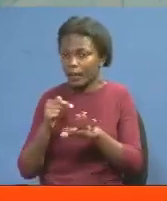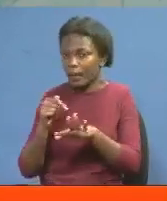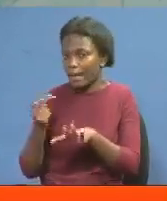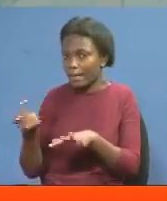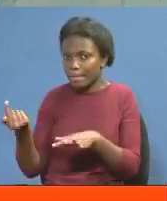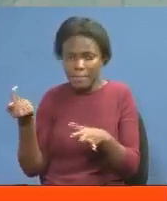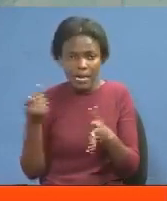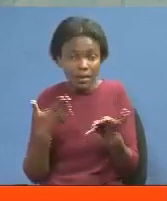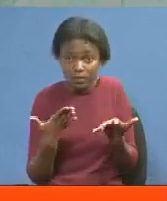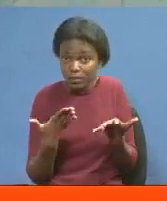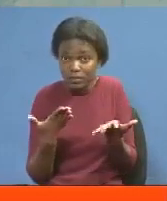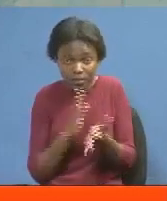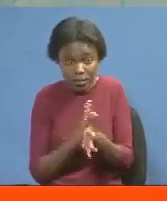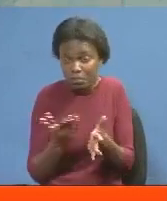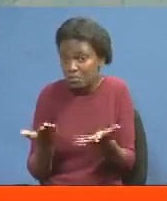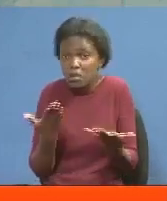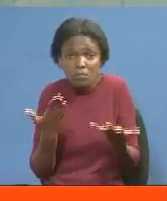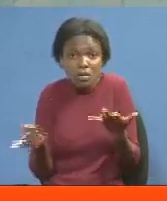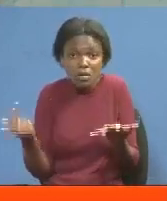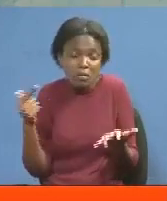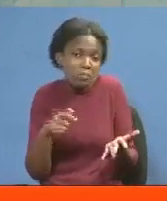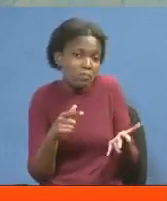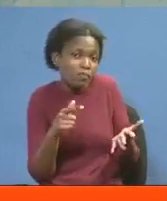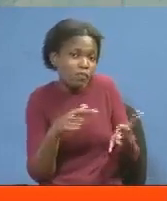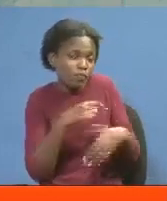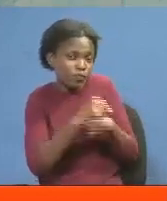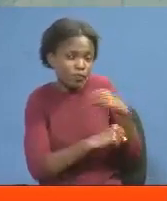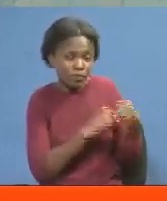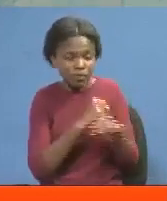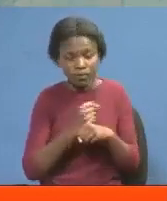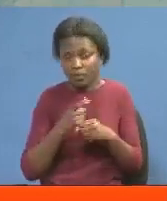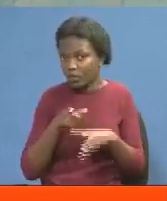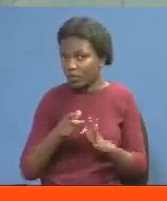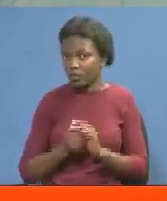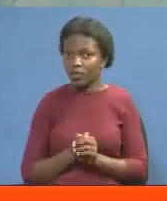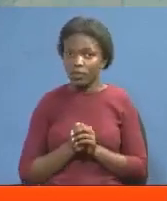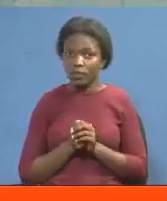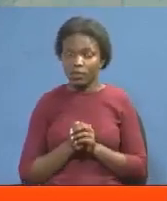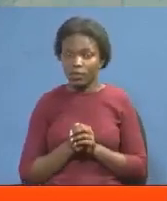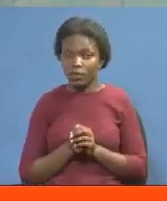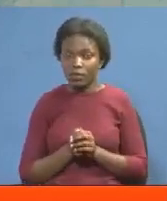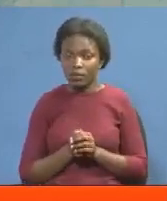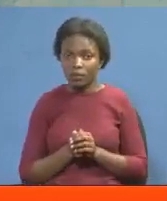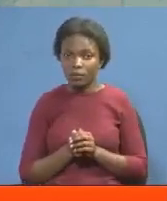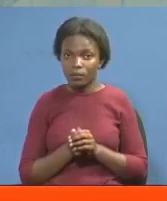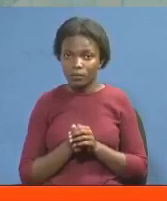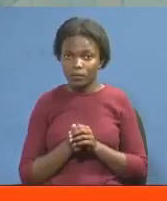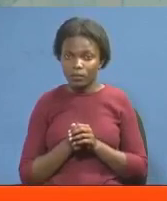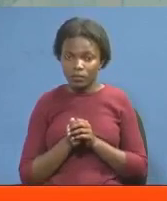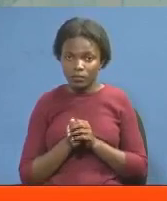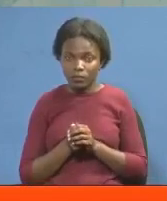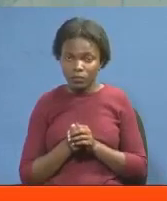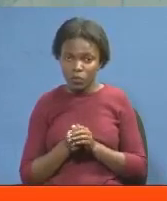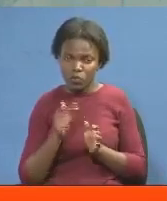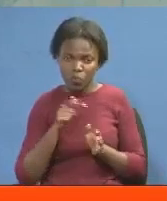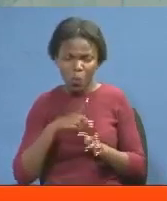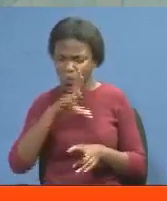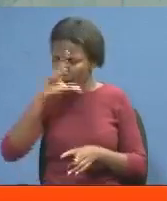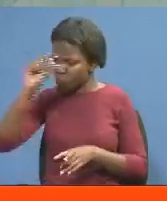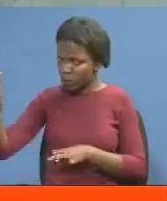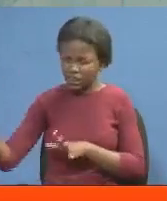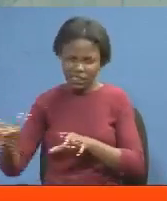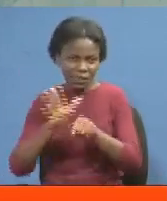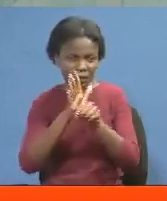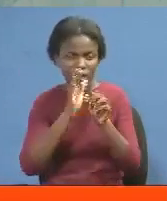as this year, mm-hmm. you know, finding the situation untenable in their country. And say, so yeah. they didn't come en masse. Mm-hmm. Now you return them en masse.